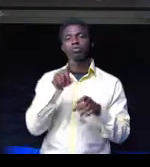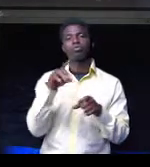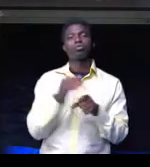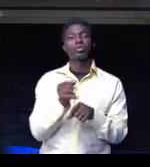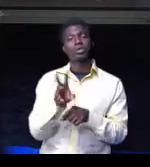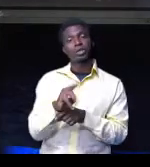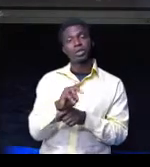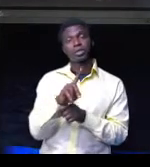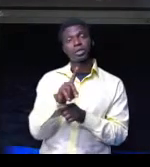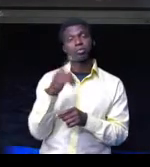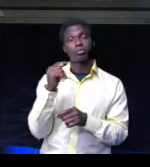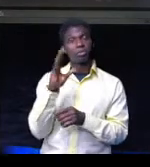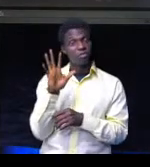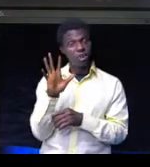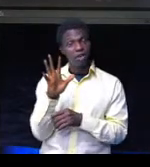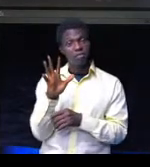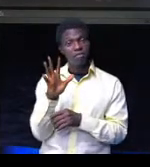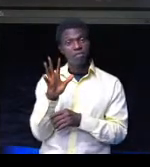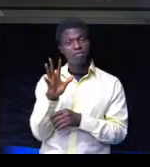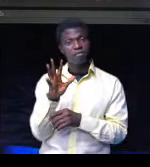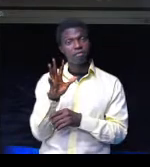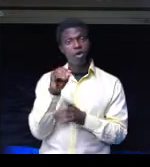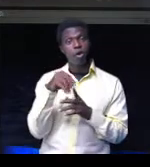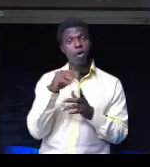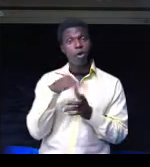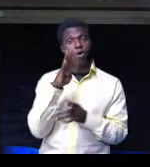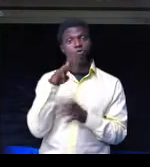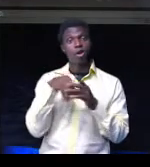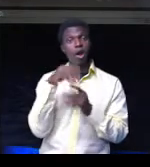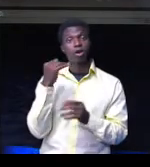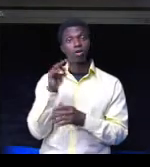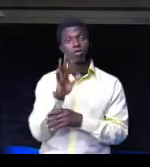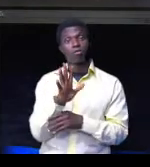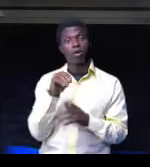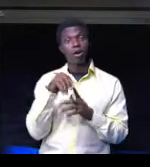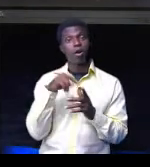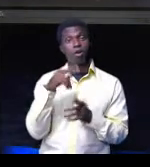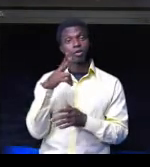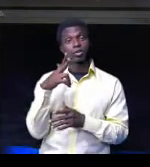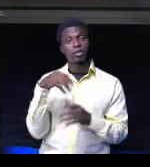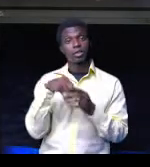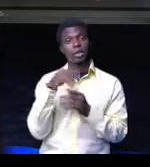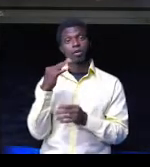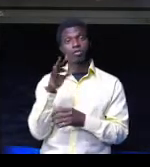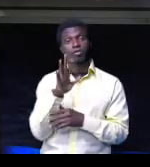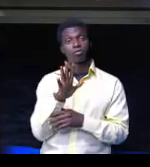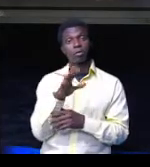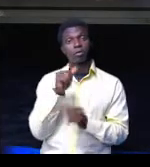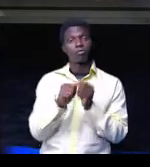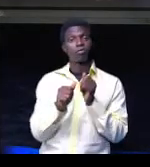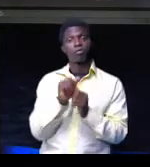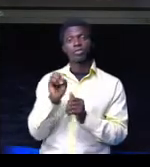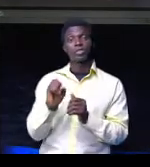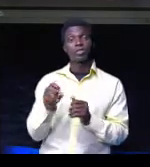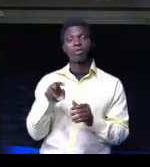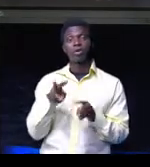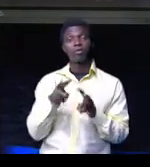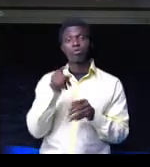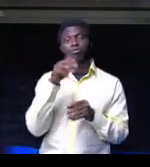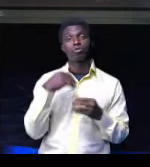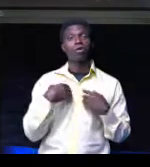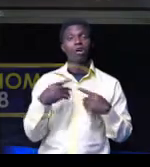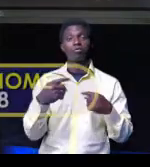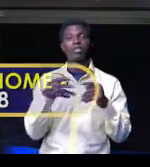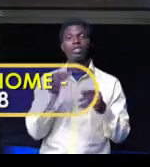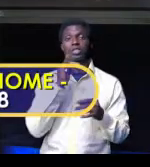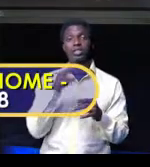Did you get them? The 5? Or 4 out of 5? Or 3 out of 5? Whichever way you've